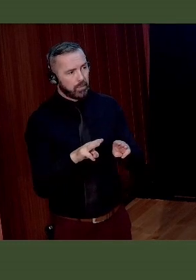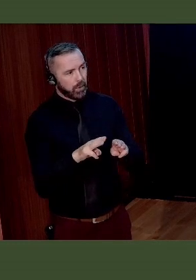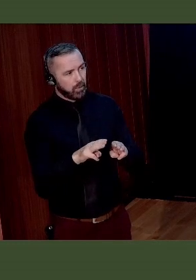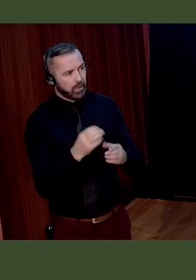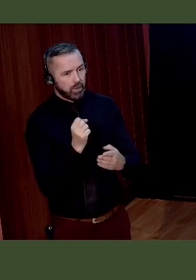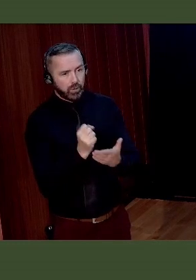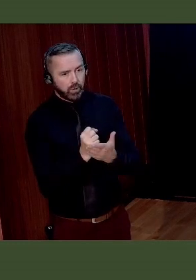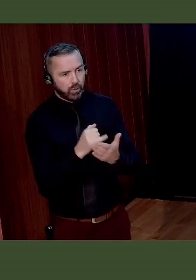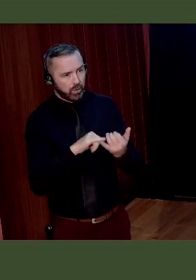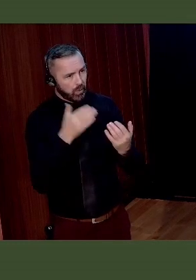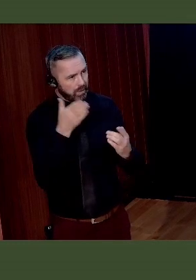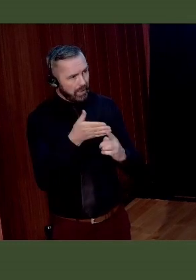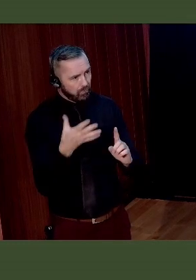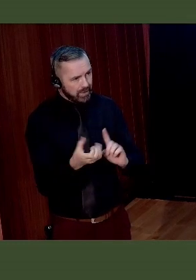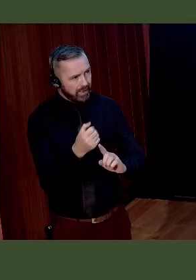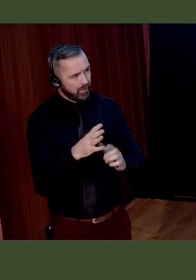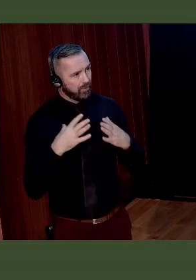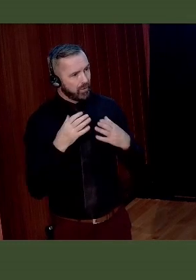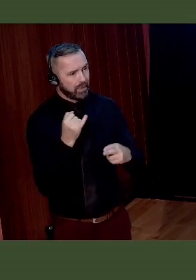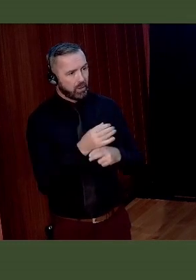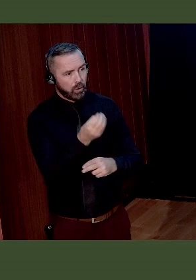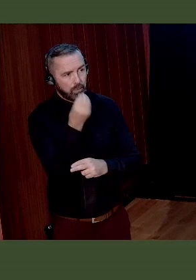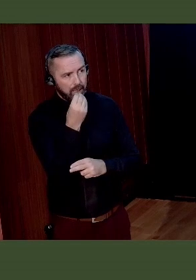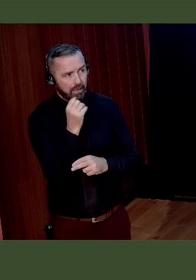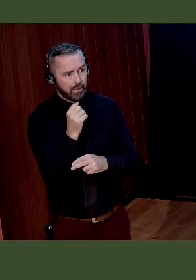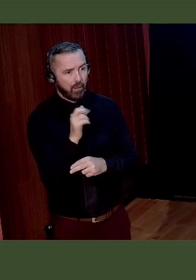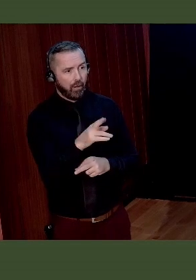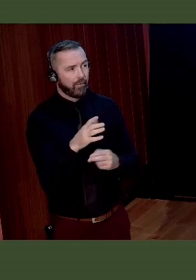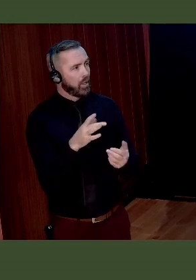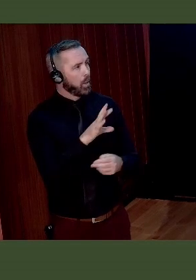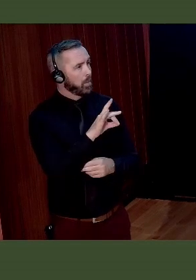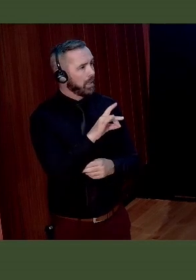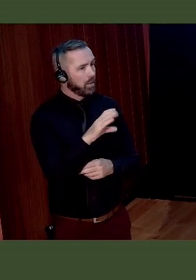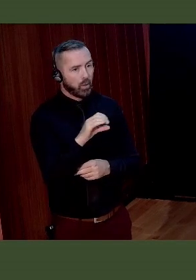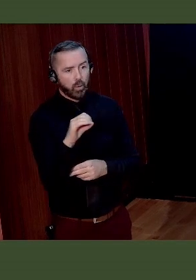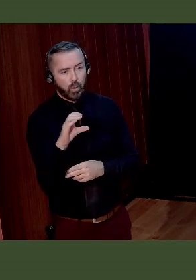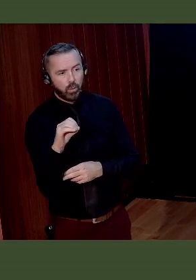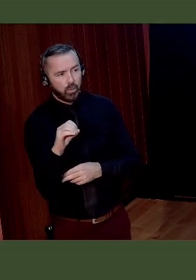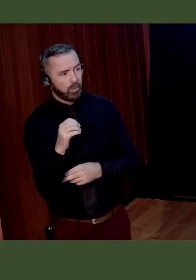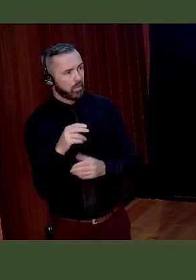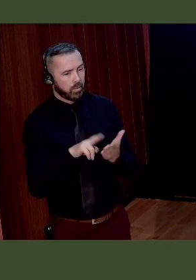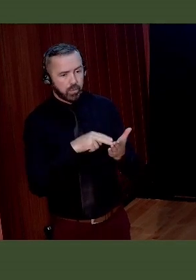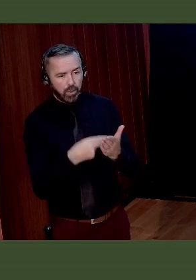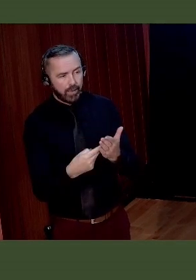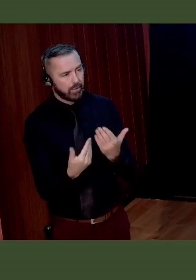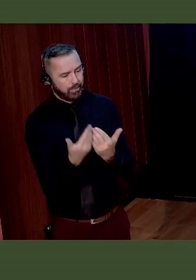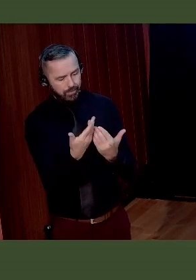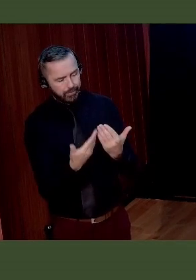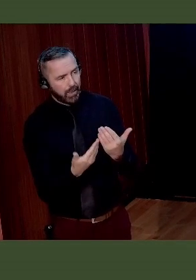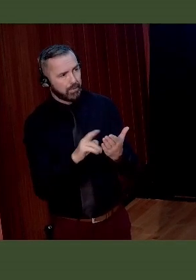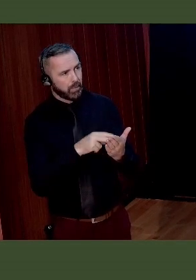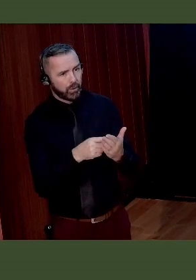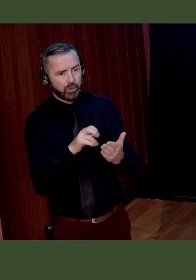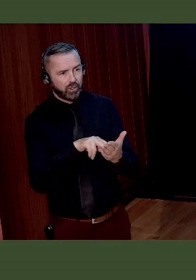schools were receiving a free school meal, a meal of milk or cocoa, mostly with bread and butter or jam.